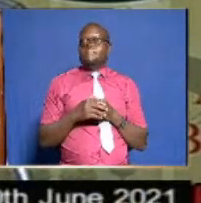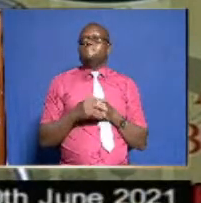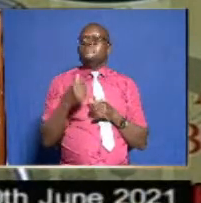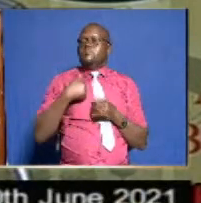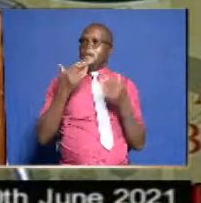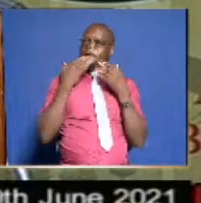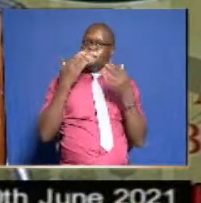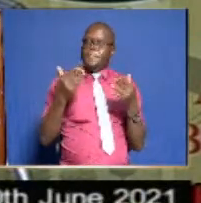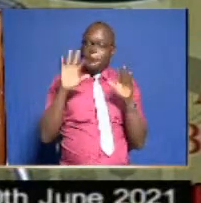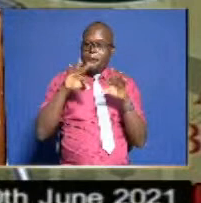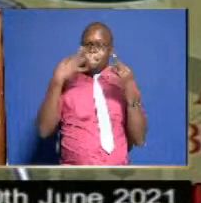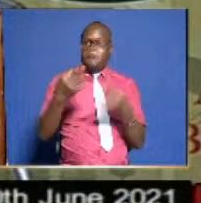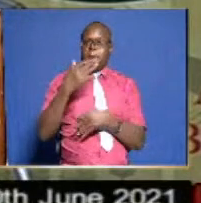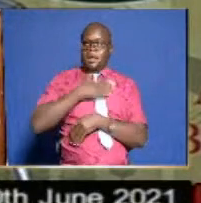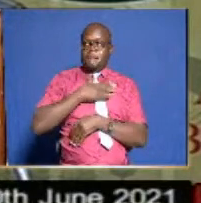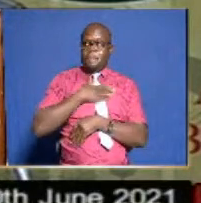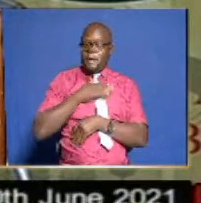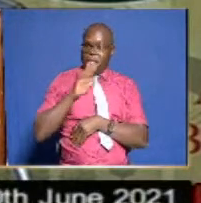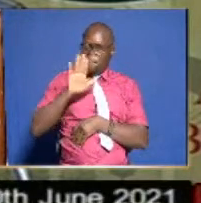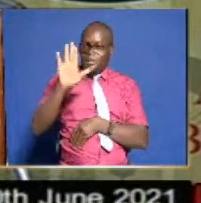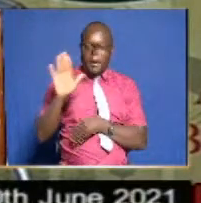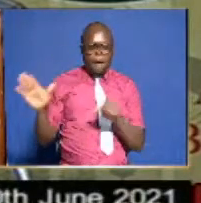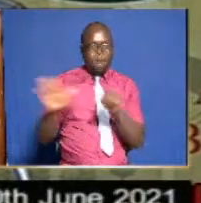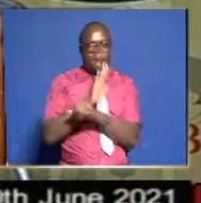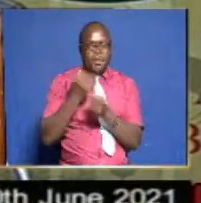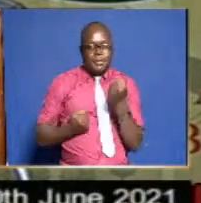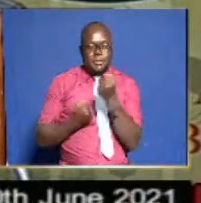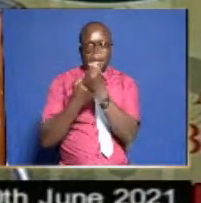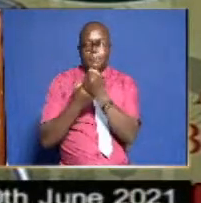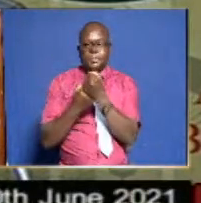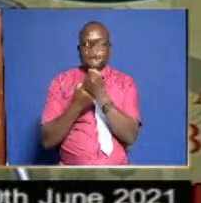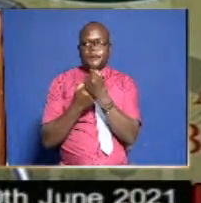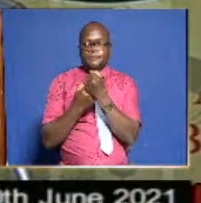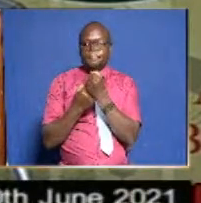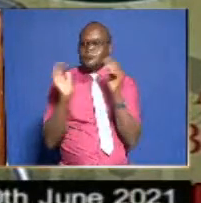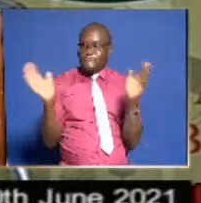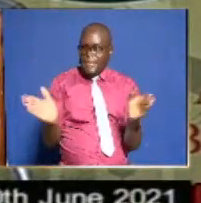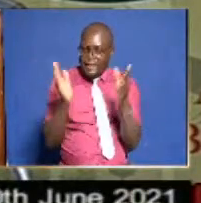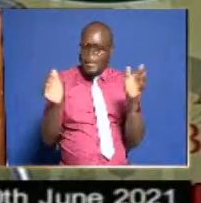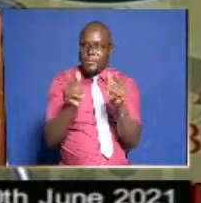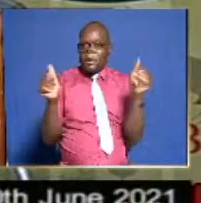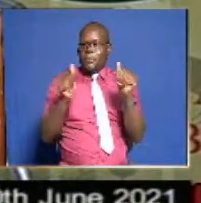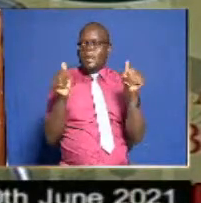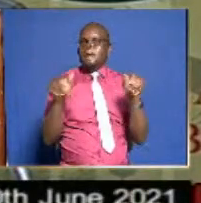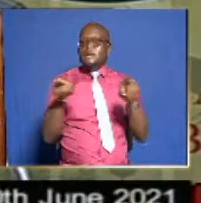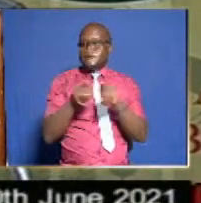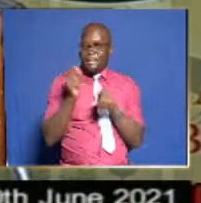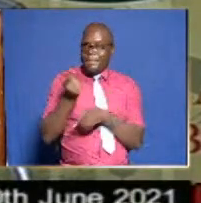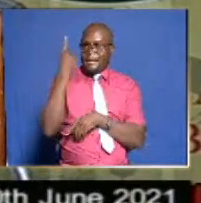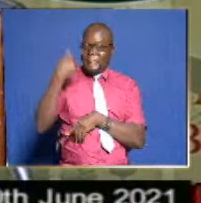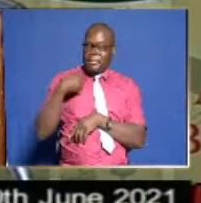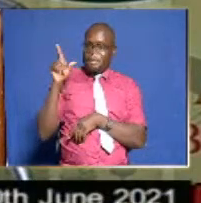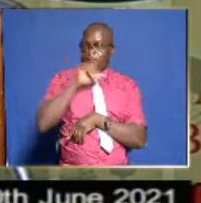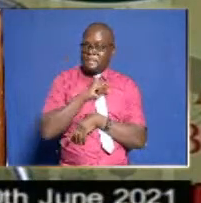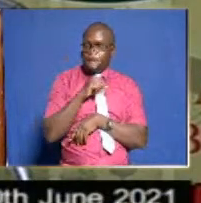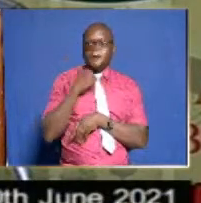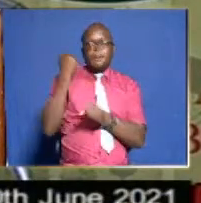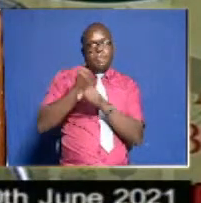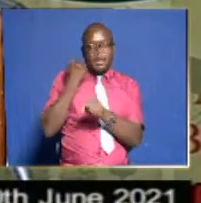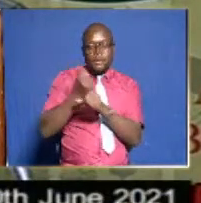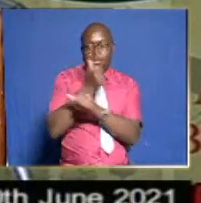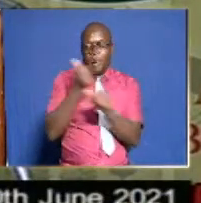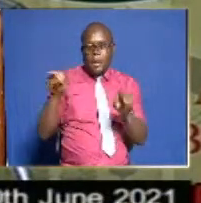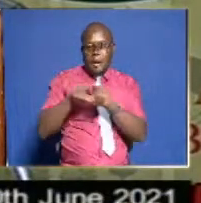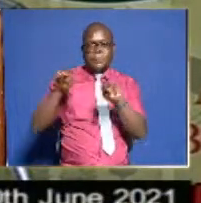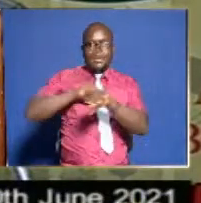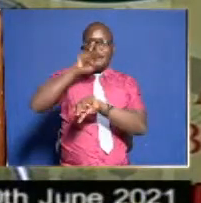grateful to my family for their unfailing support, regular encouragement, and understanding as I steer my responsibility at the